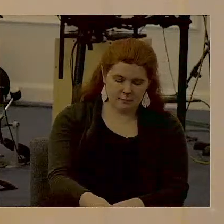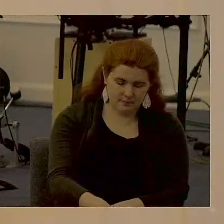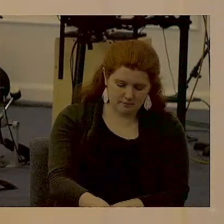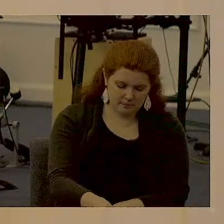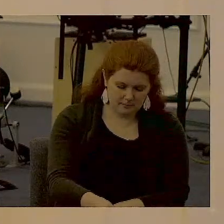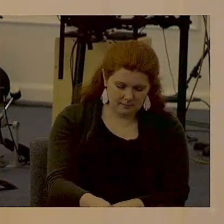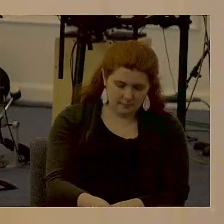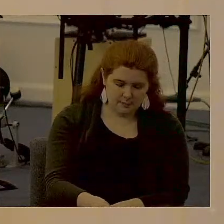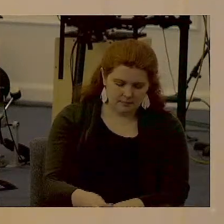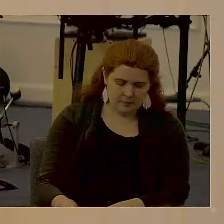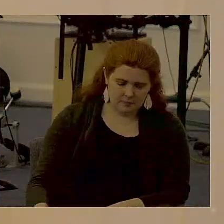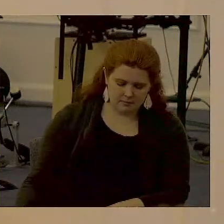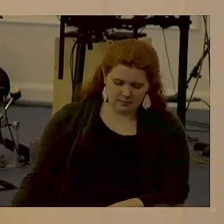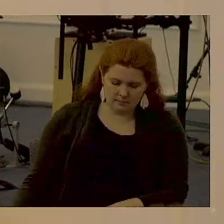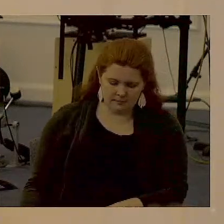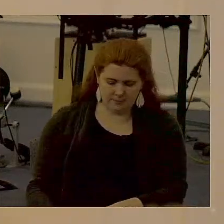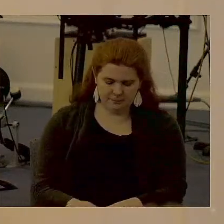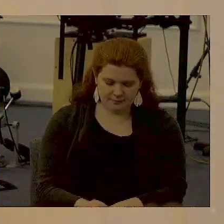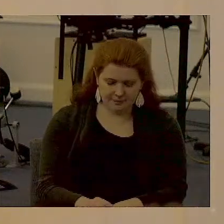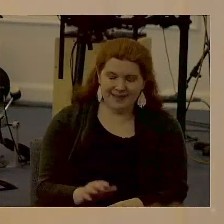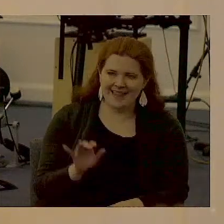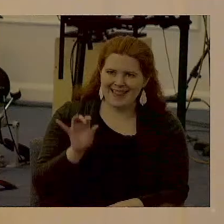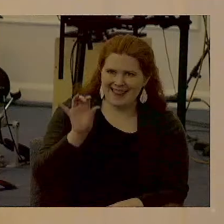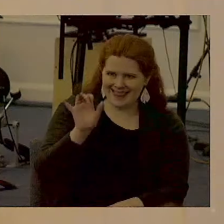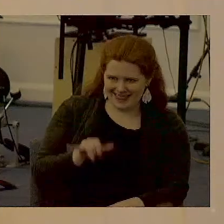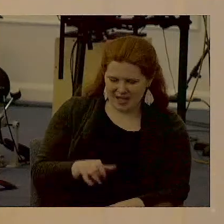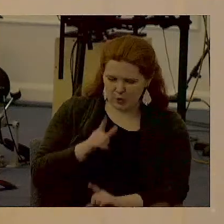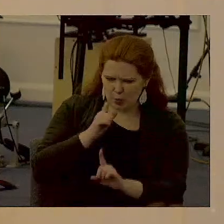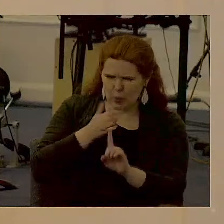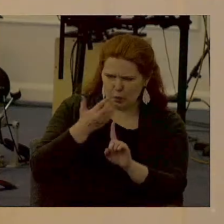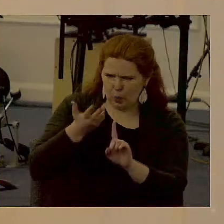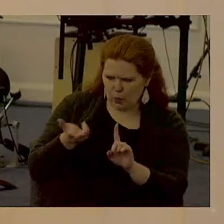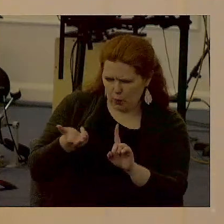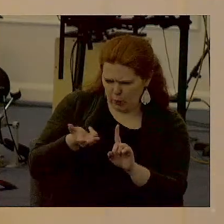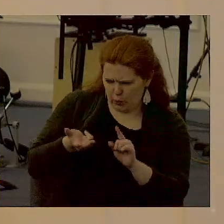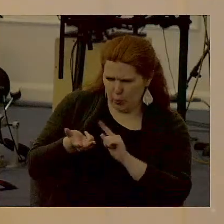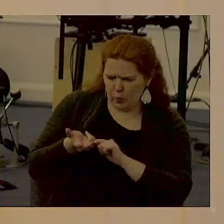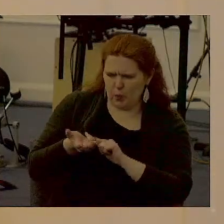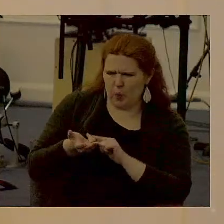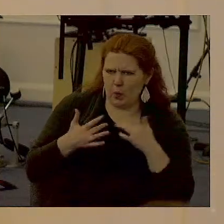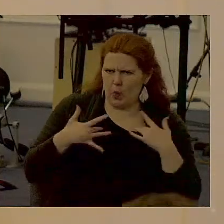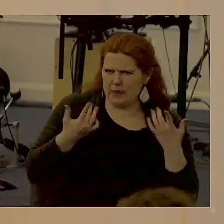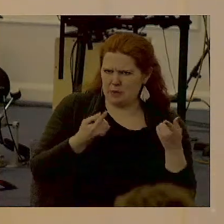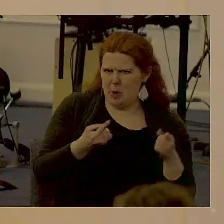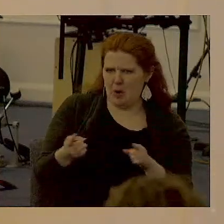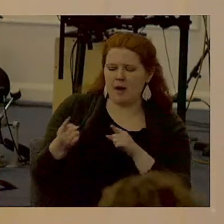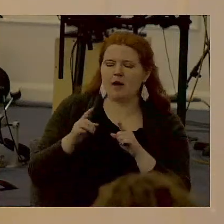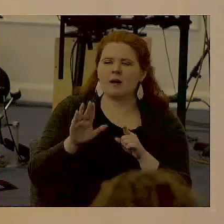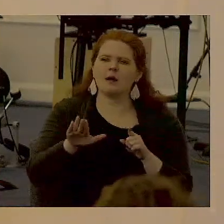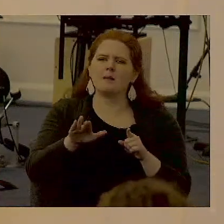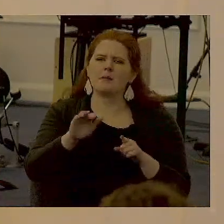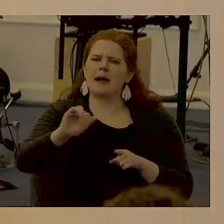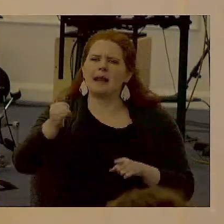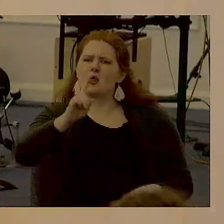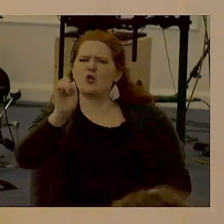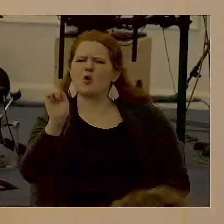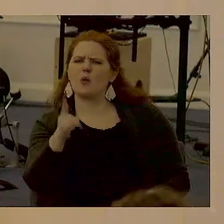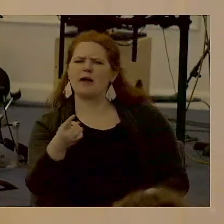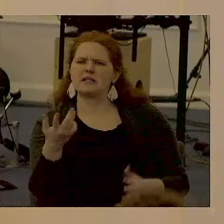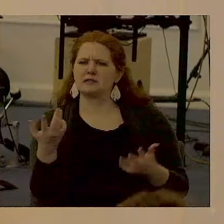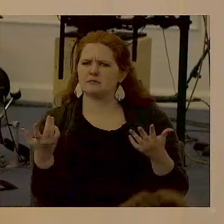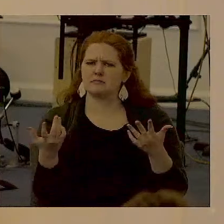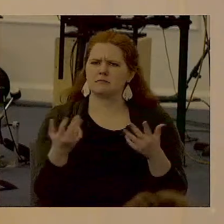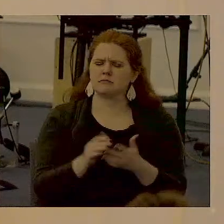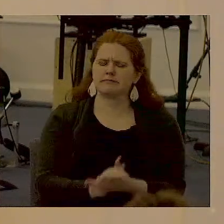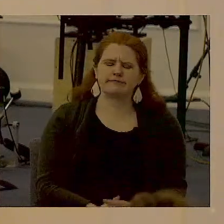That's who they were. That's what's going on. But there is another question that I think we have to ask about these magi.